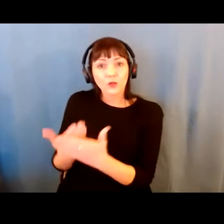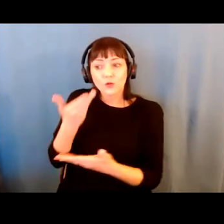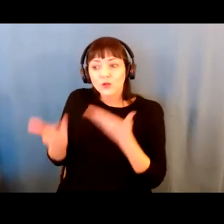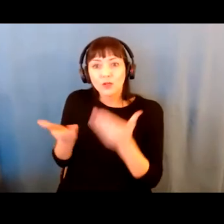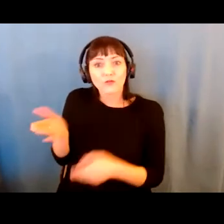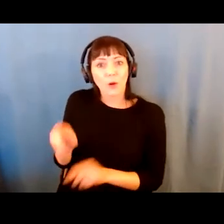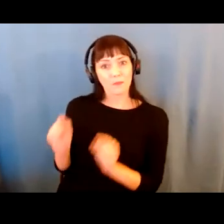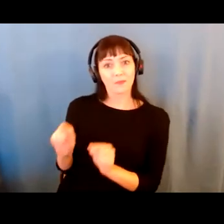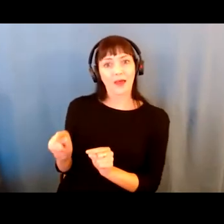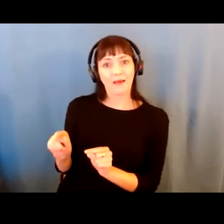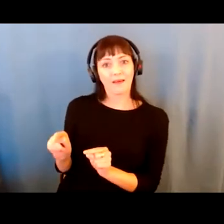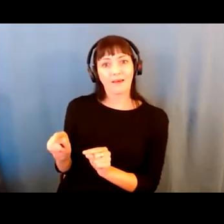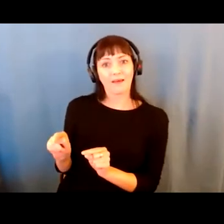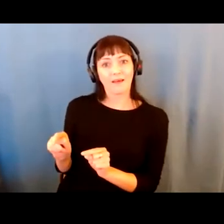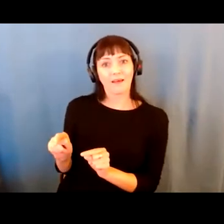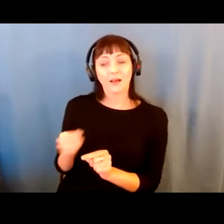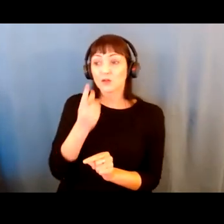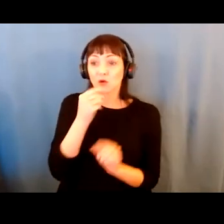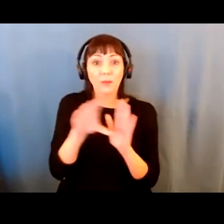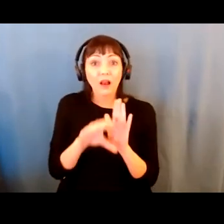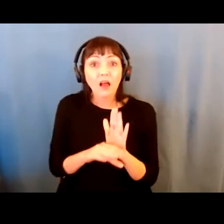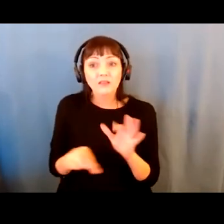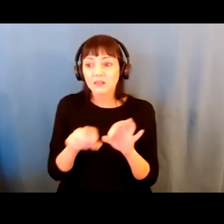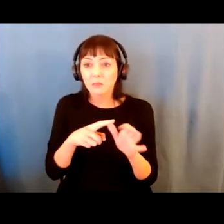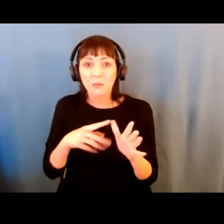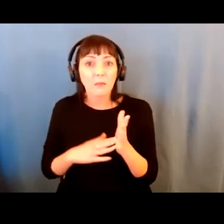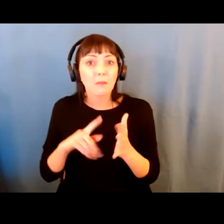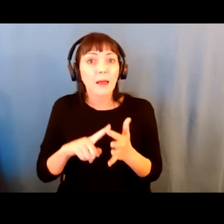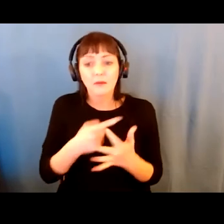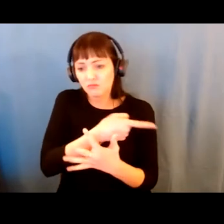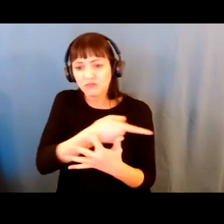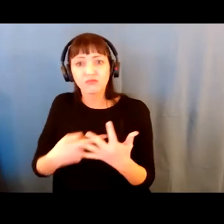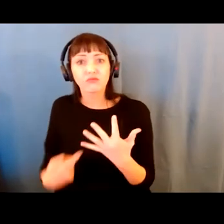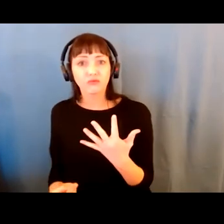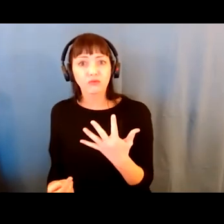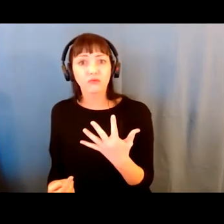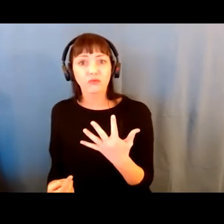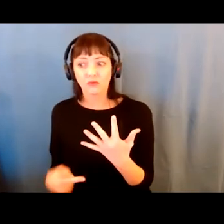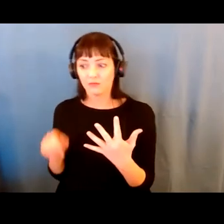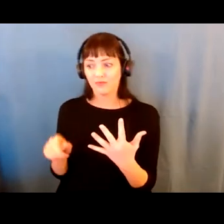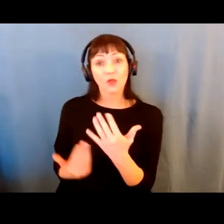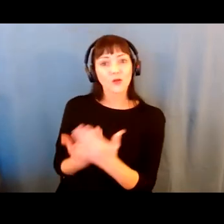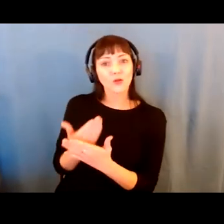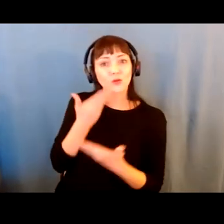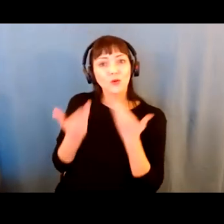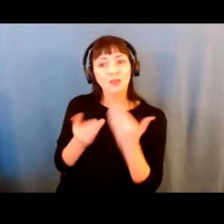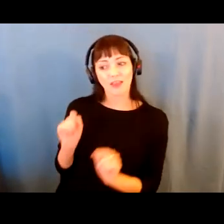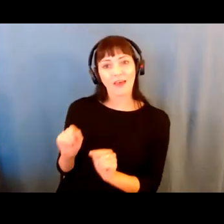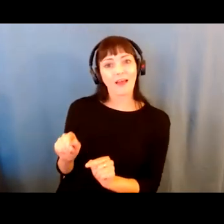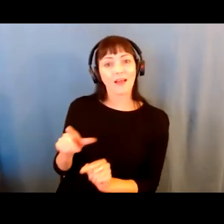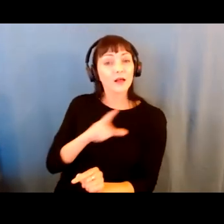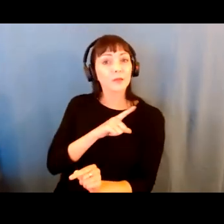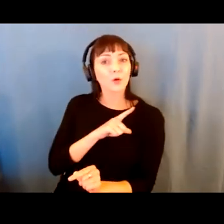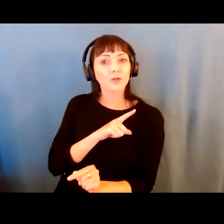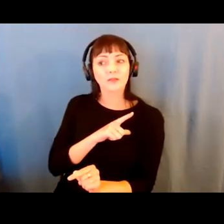outsider, in this case disabled, but you know, it could be class, it could be BAME, it could be whatever, has the new stories because they live closer